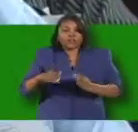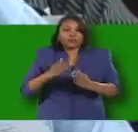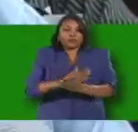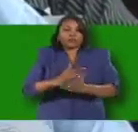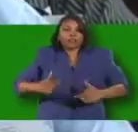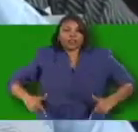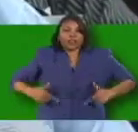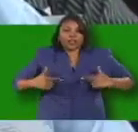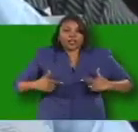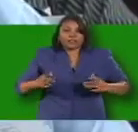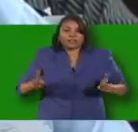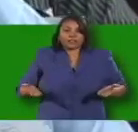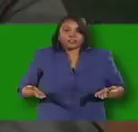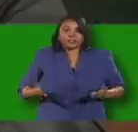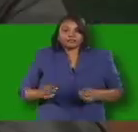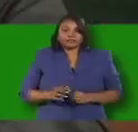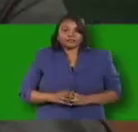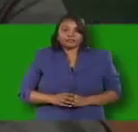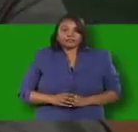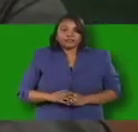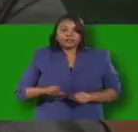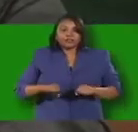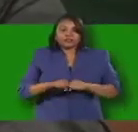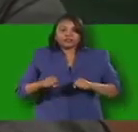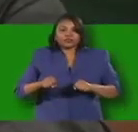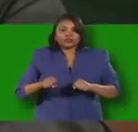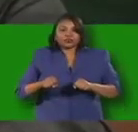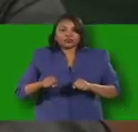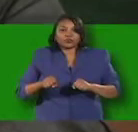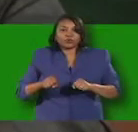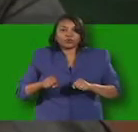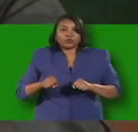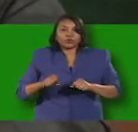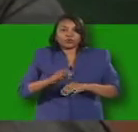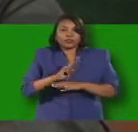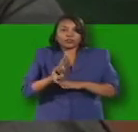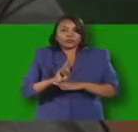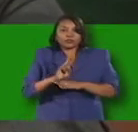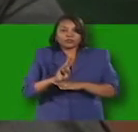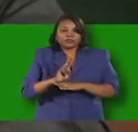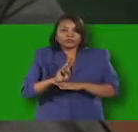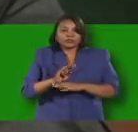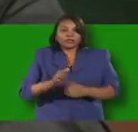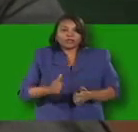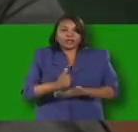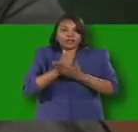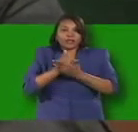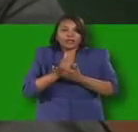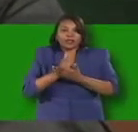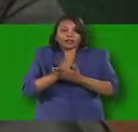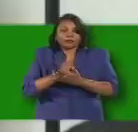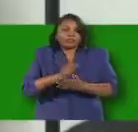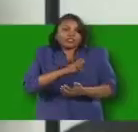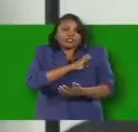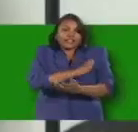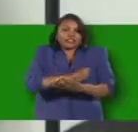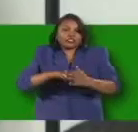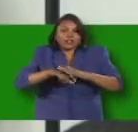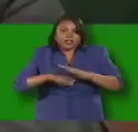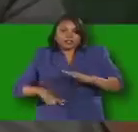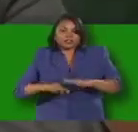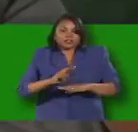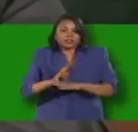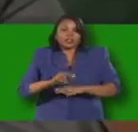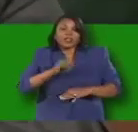application area, but the smart grid applications that have probably the most significant direct impact on energy consumption. It's